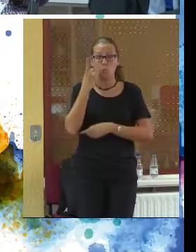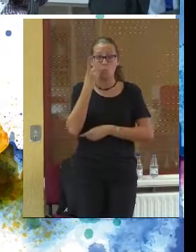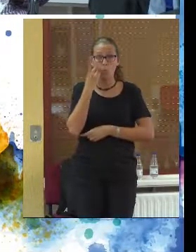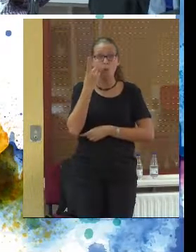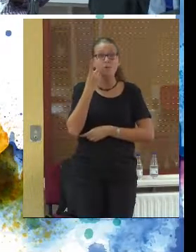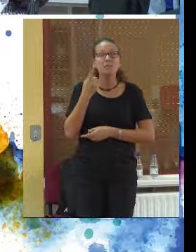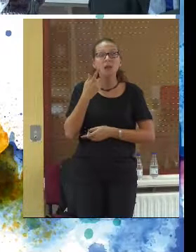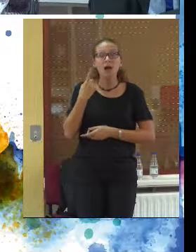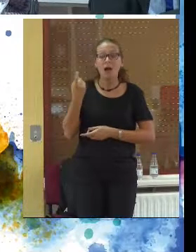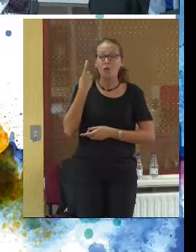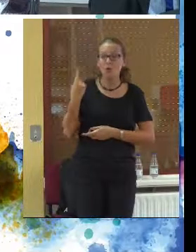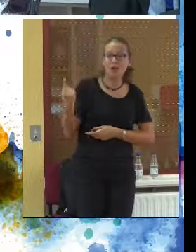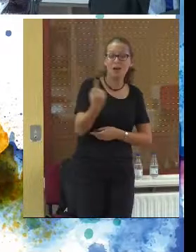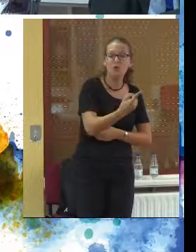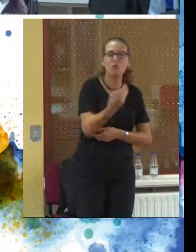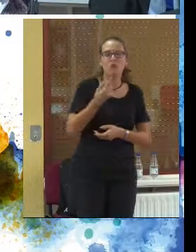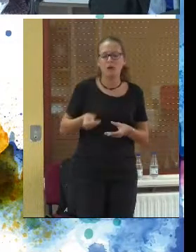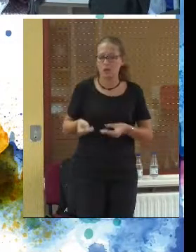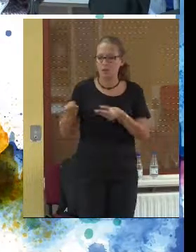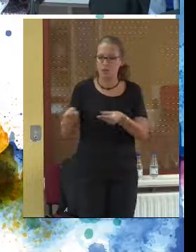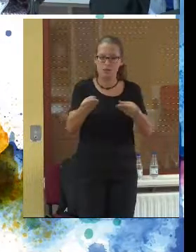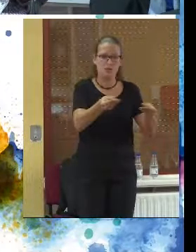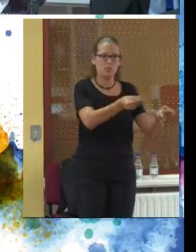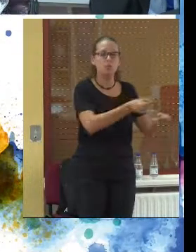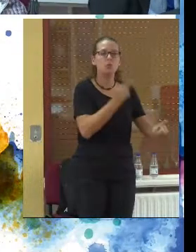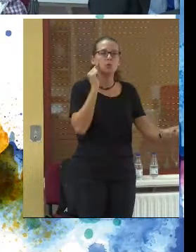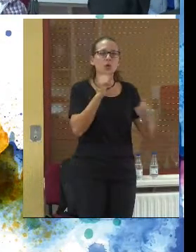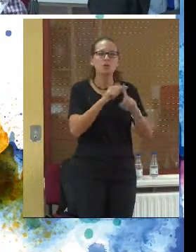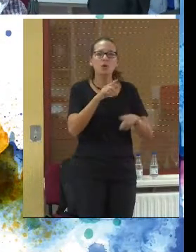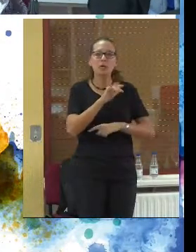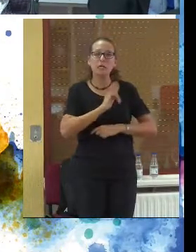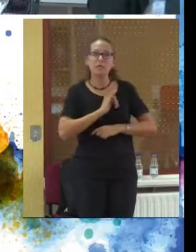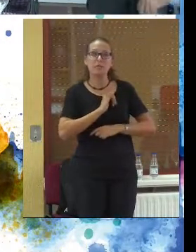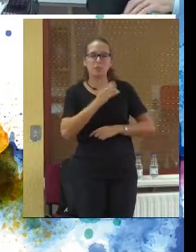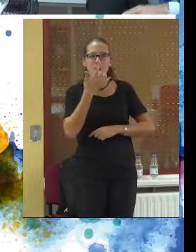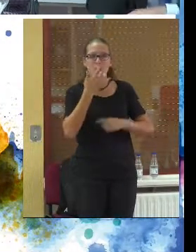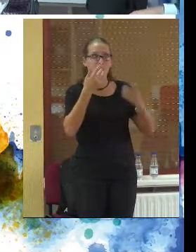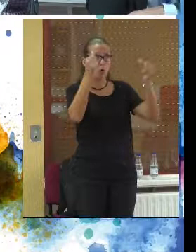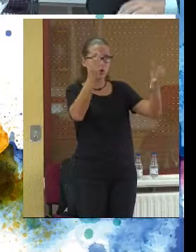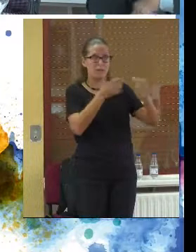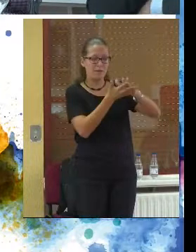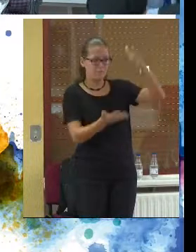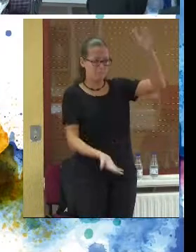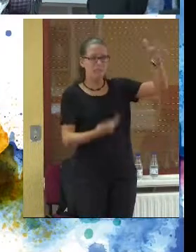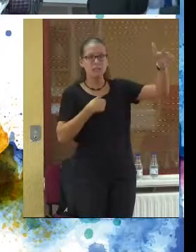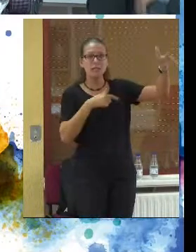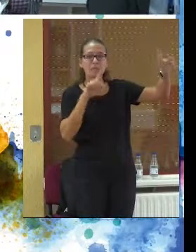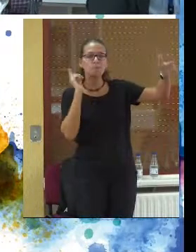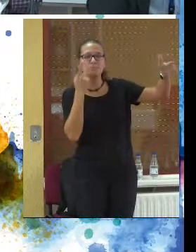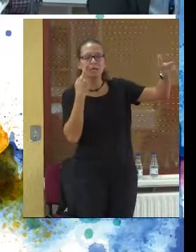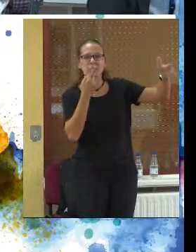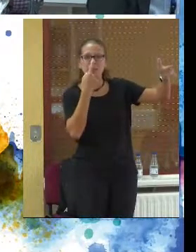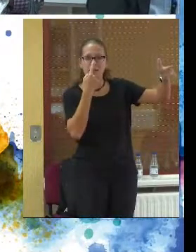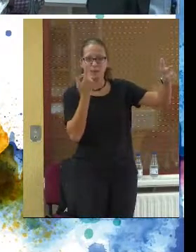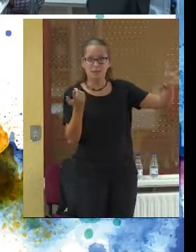each student would receive the mobile device and be able to identify the